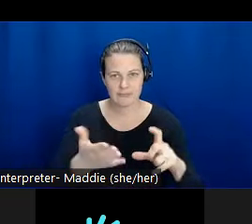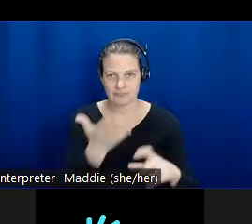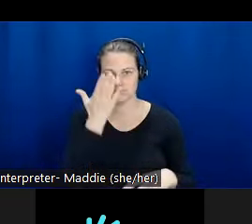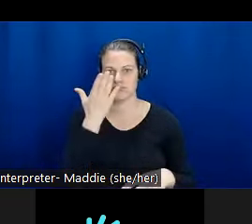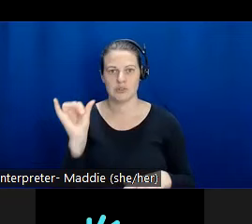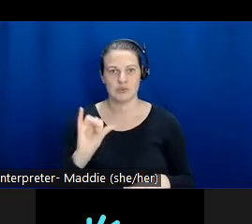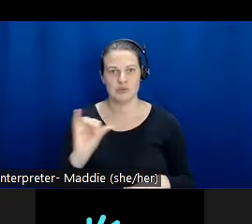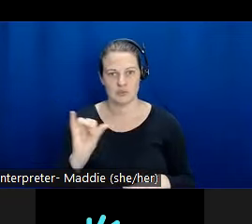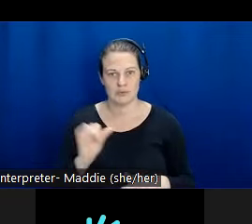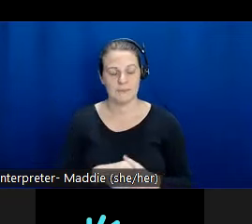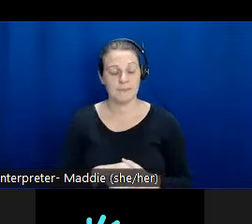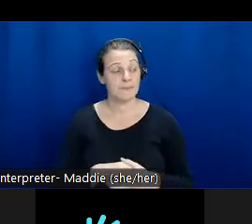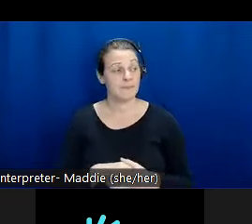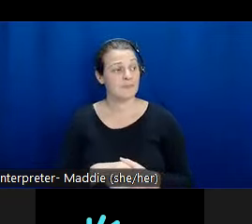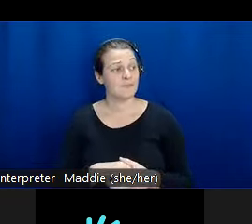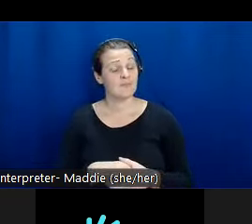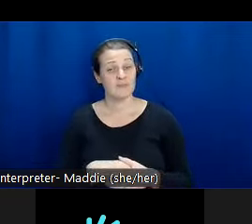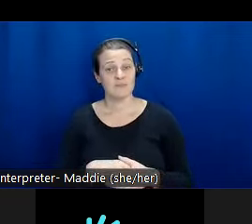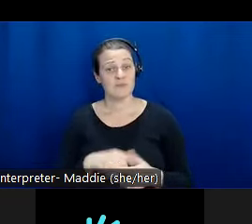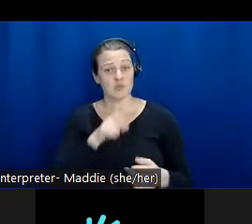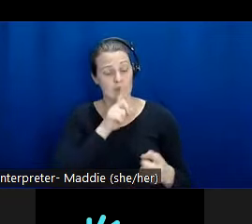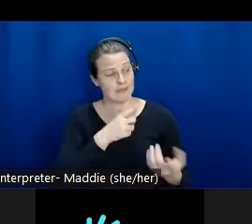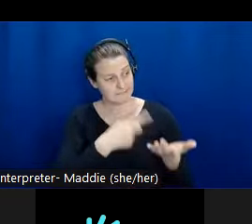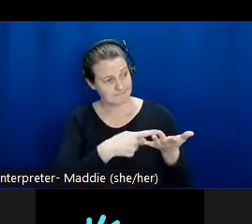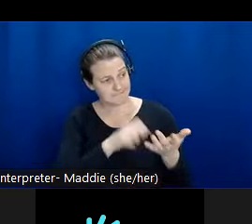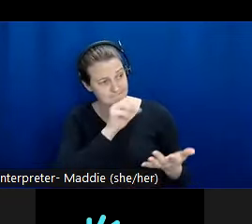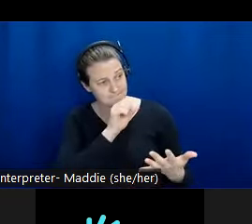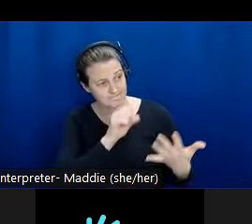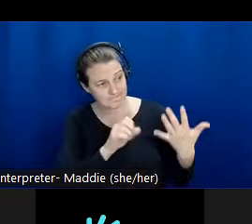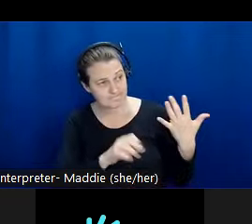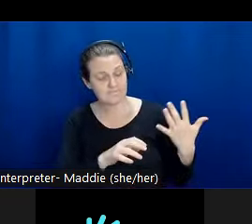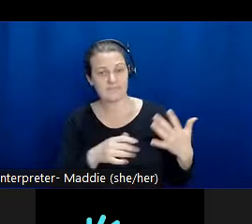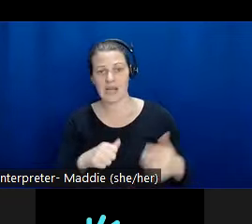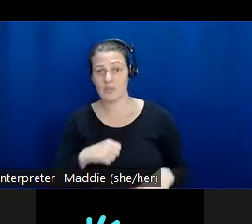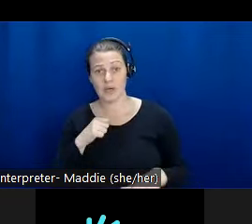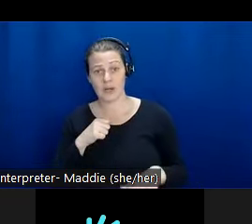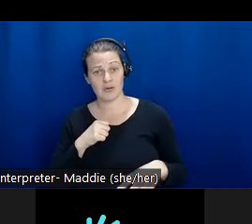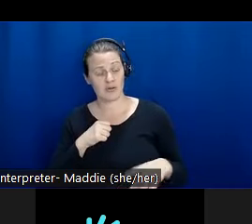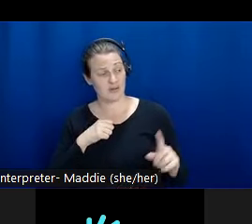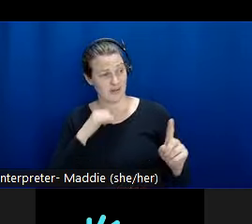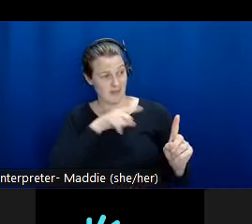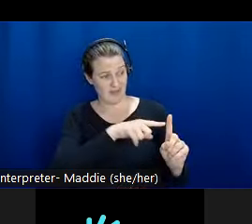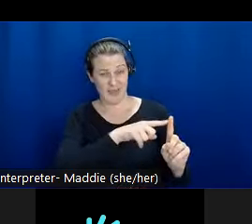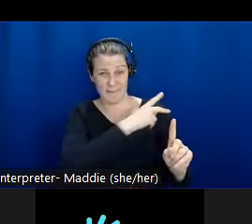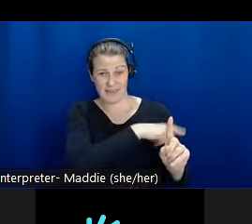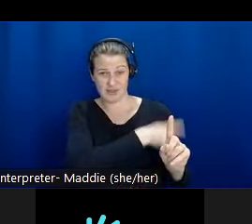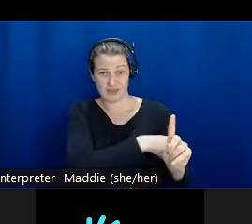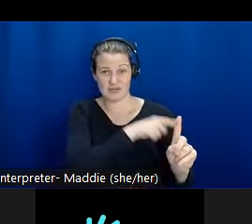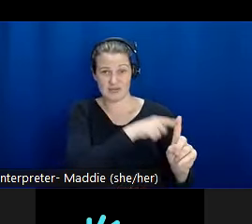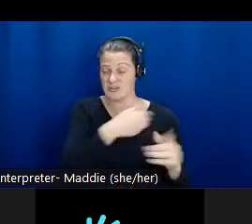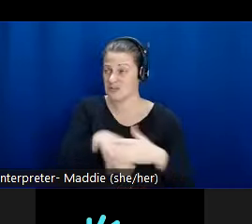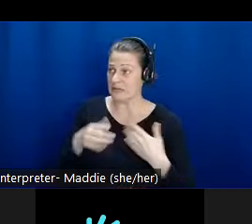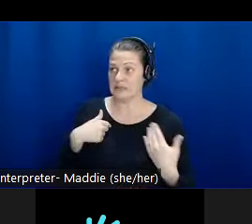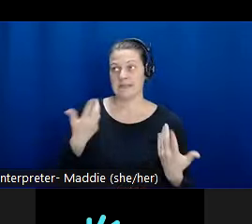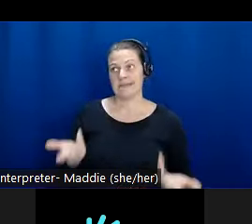was, proud to have walked away from with this patient was that she came in with not very much hope